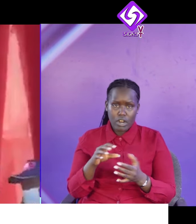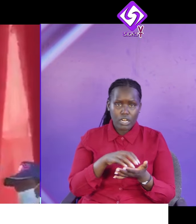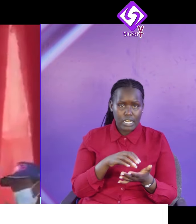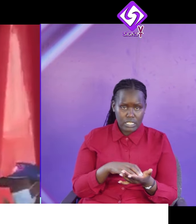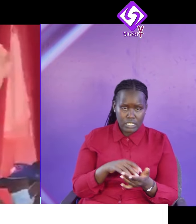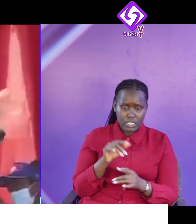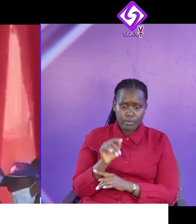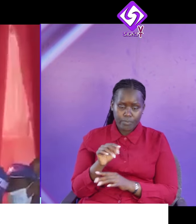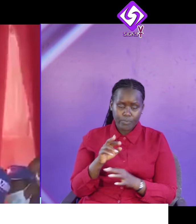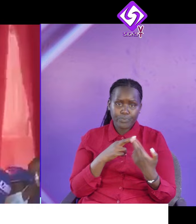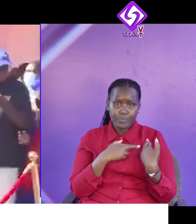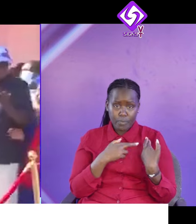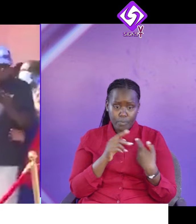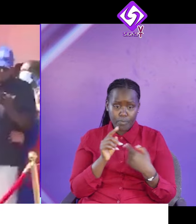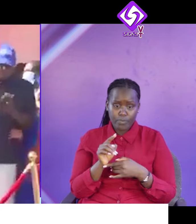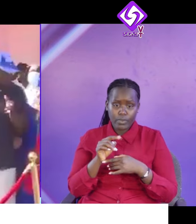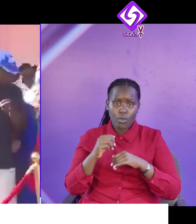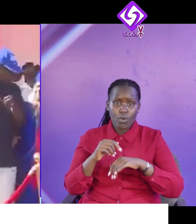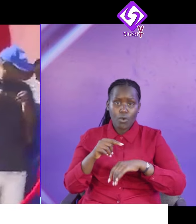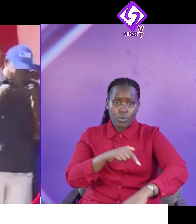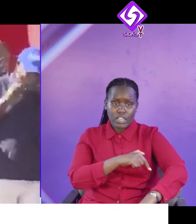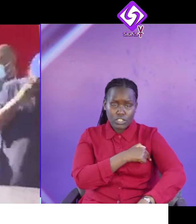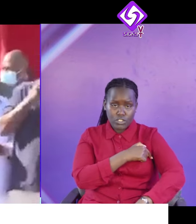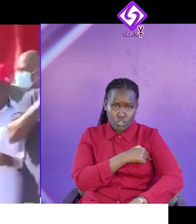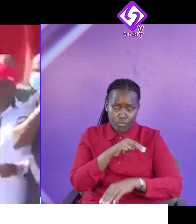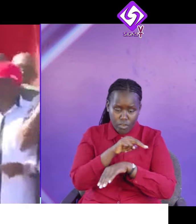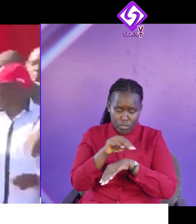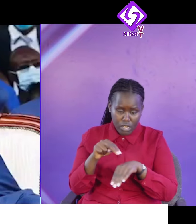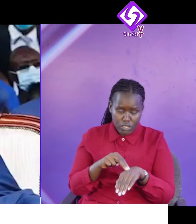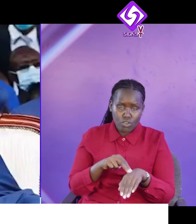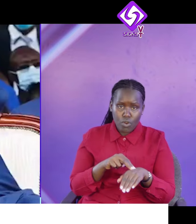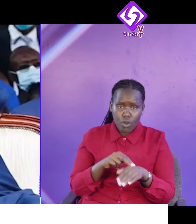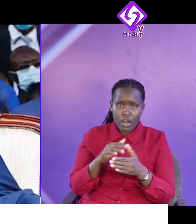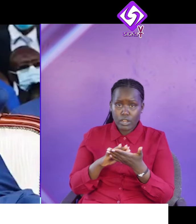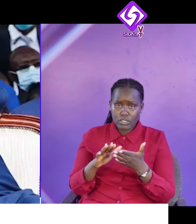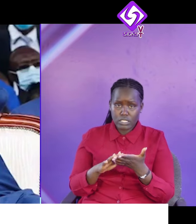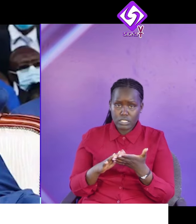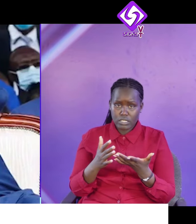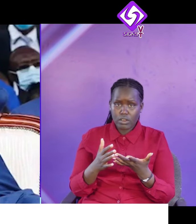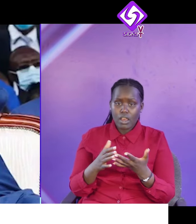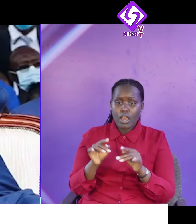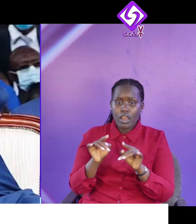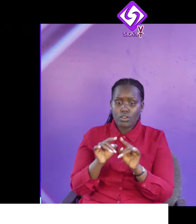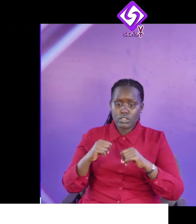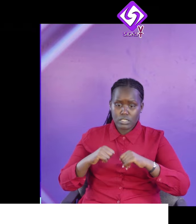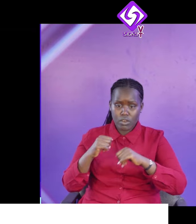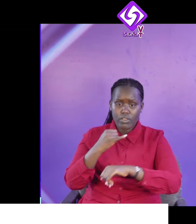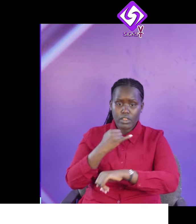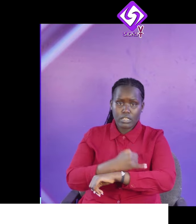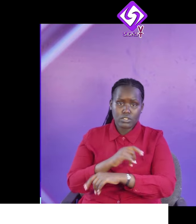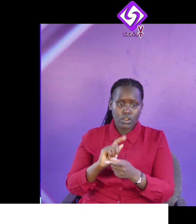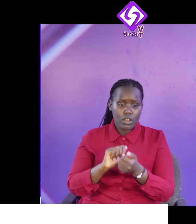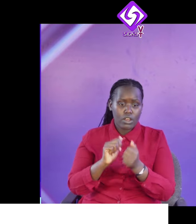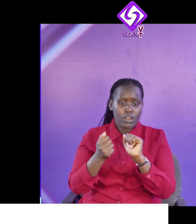In this role, he was the chief architect of national reconciliation, leading the charge of key institutional reforms